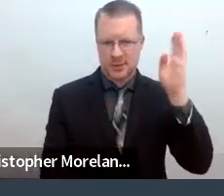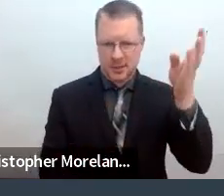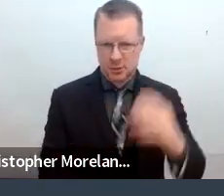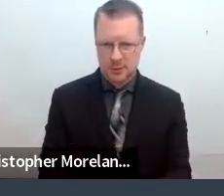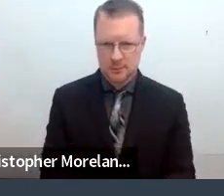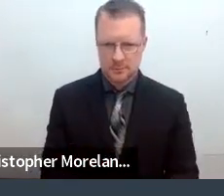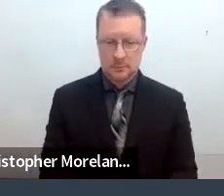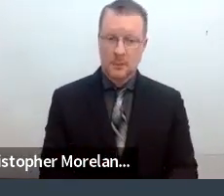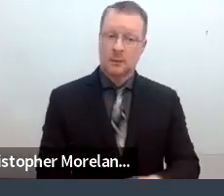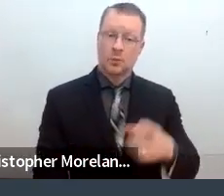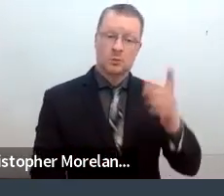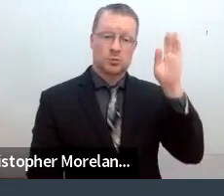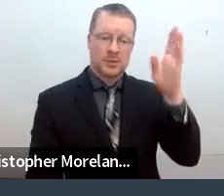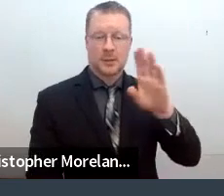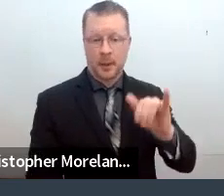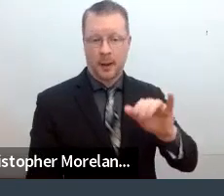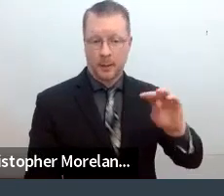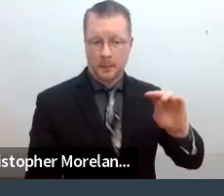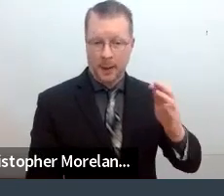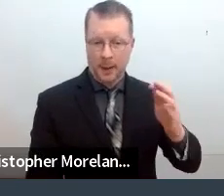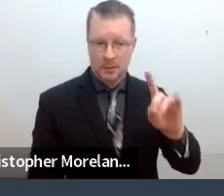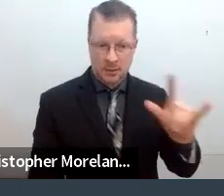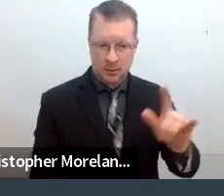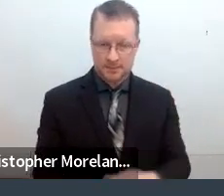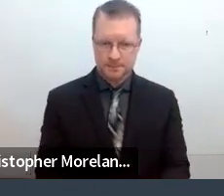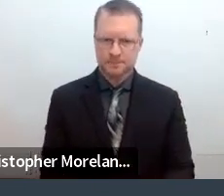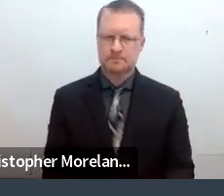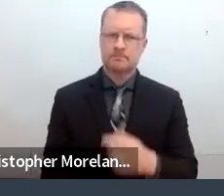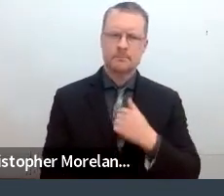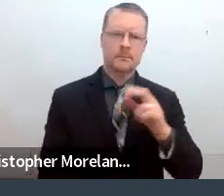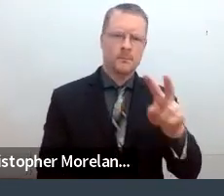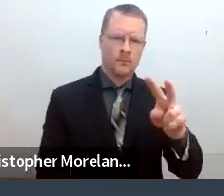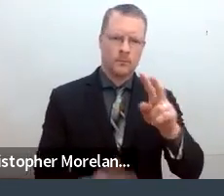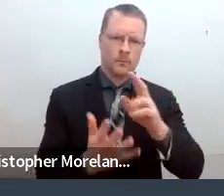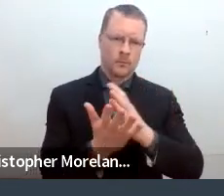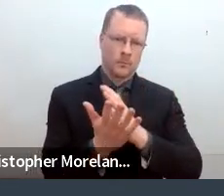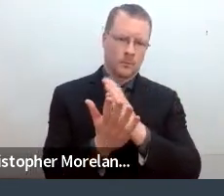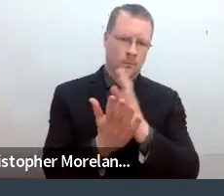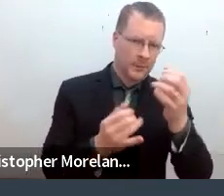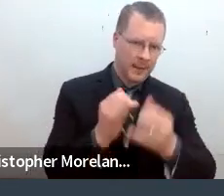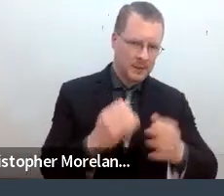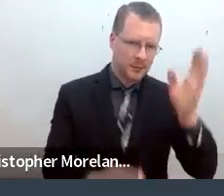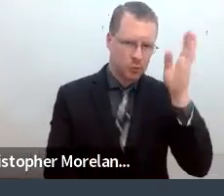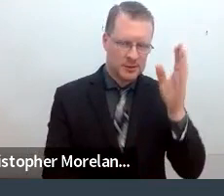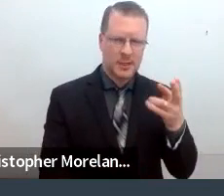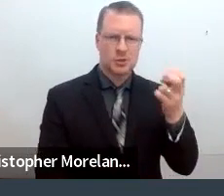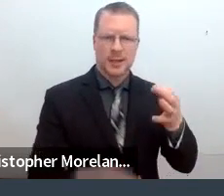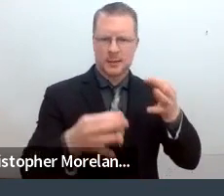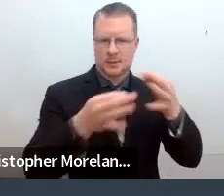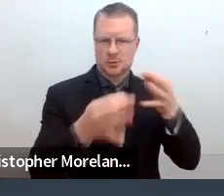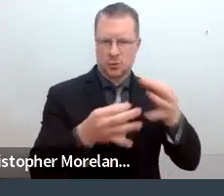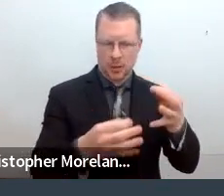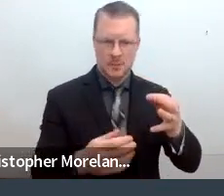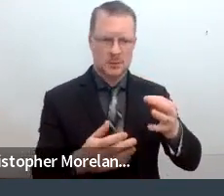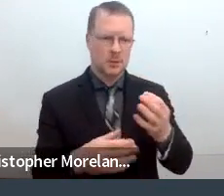where they addressed their State of the Workforce survey. That was presented by Michael Dell. At